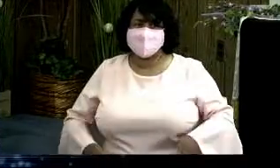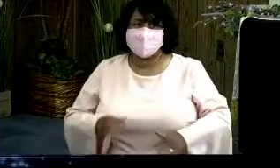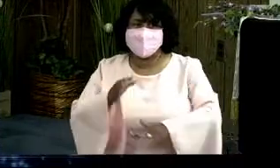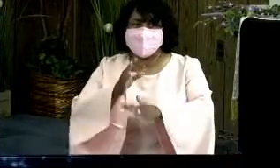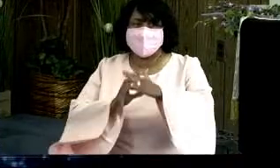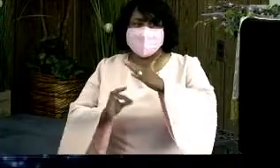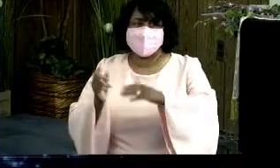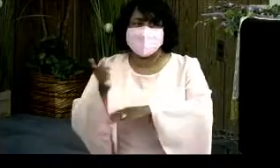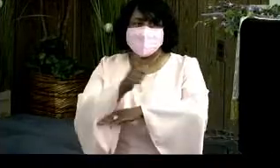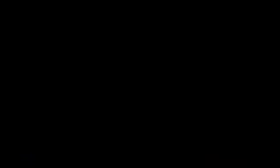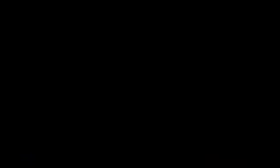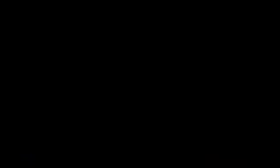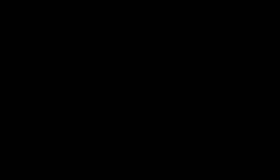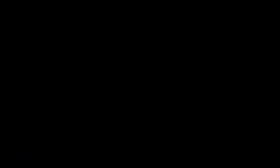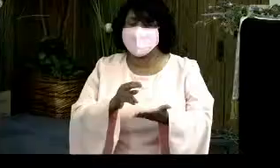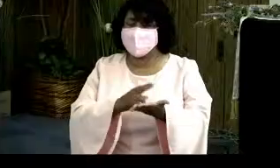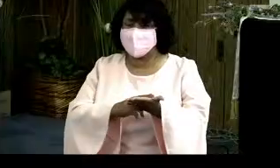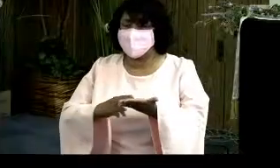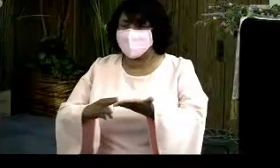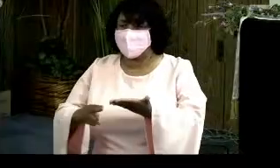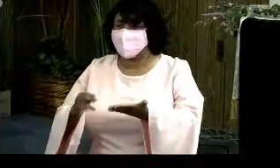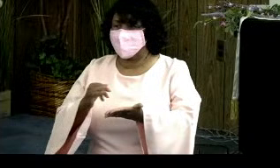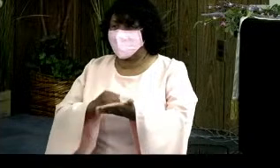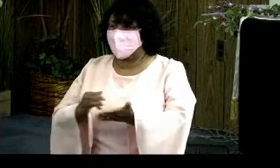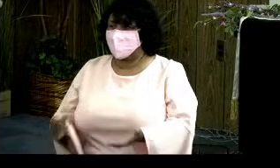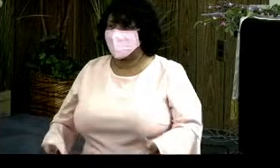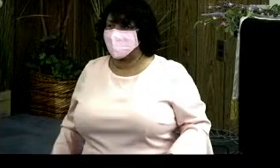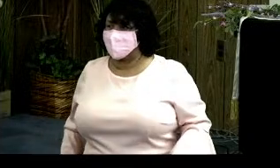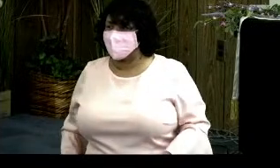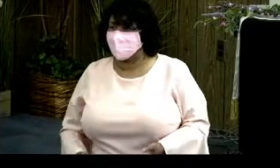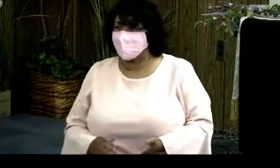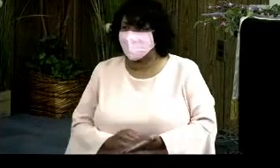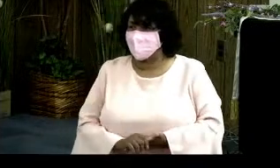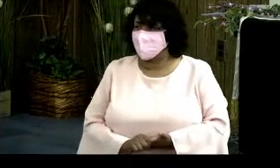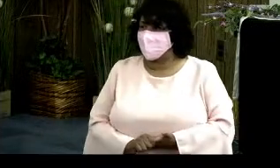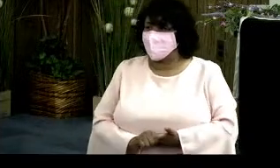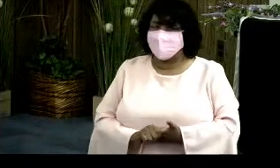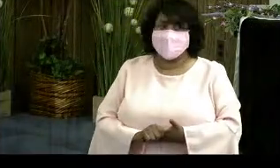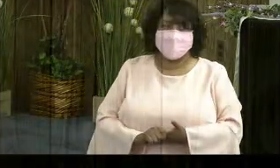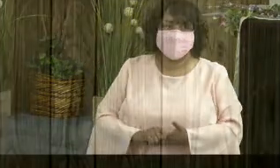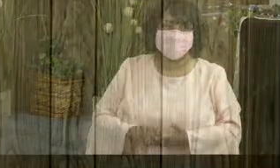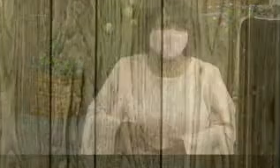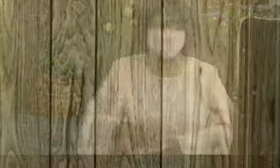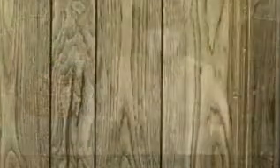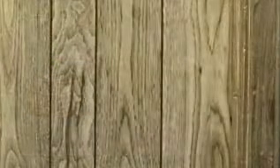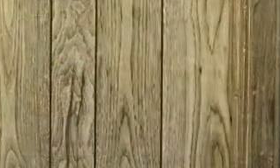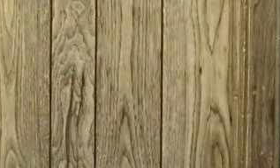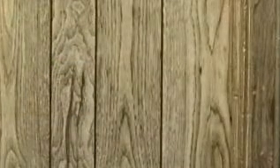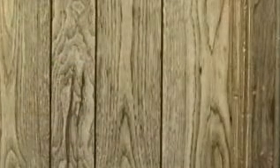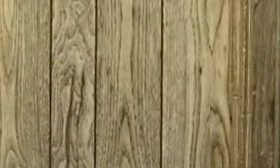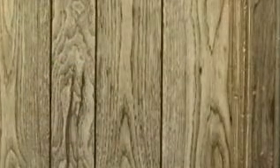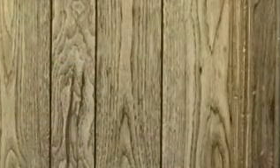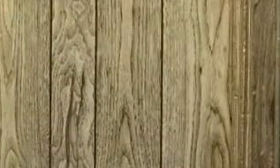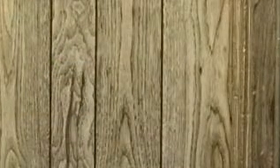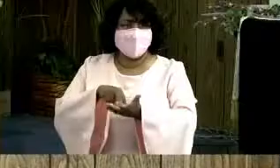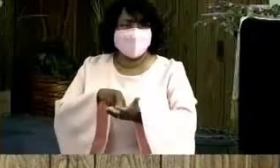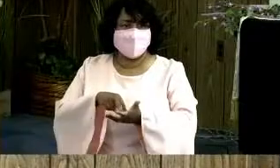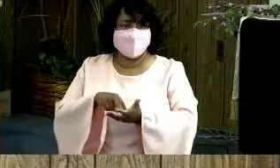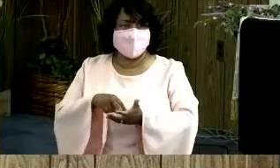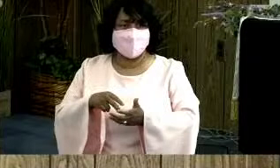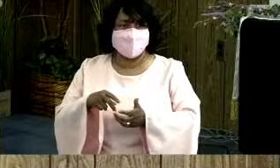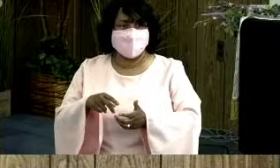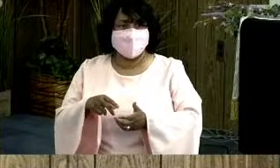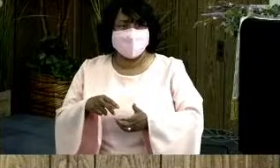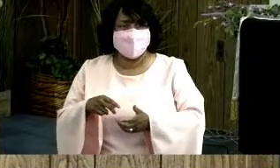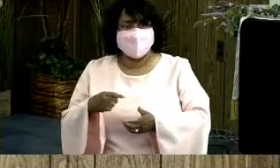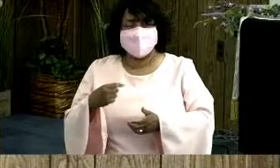and hallowed it. Amen, amen. Would you remain standing with me and bow your head as